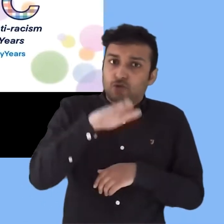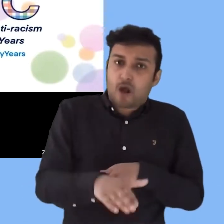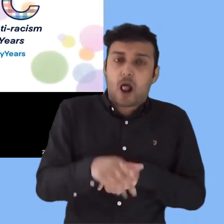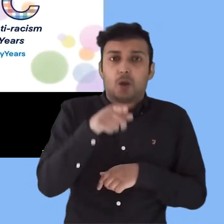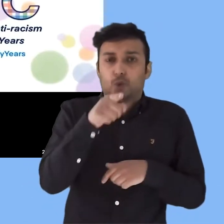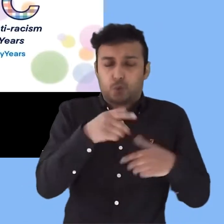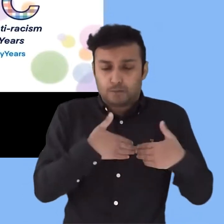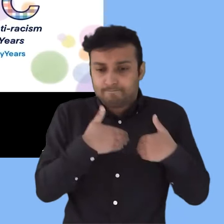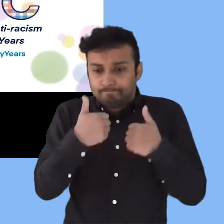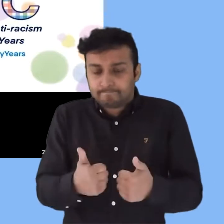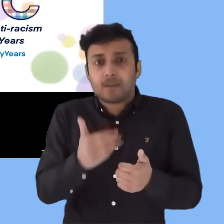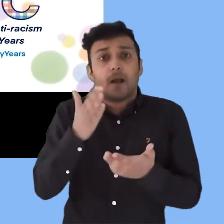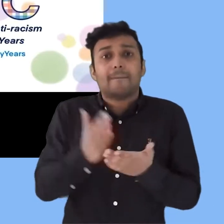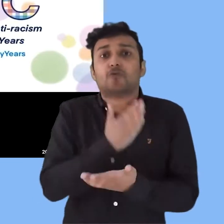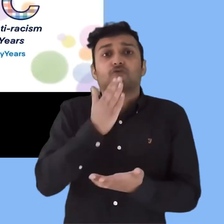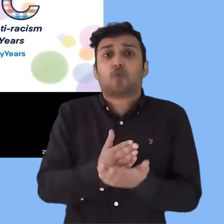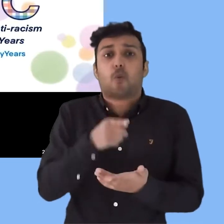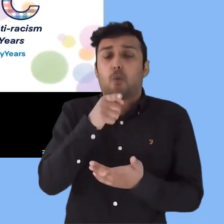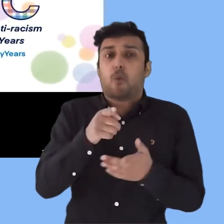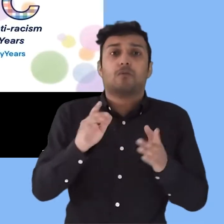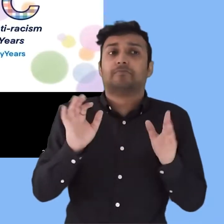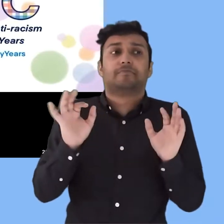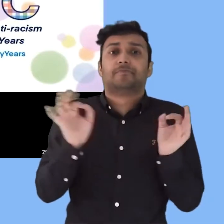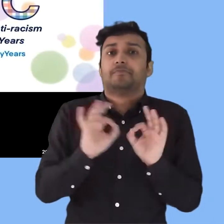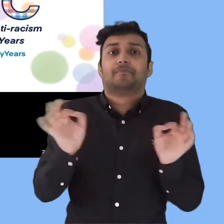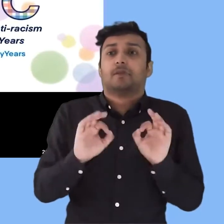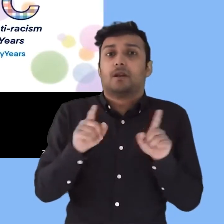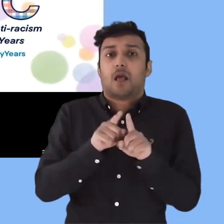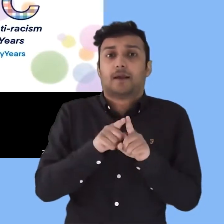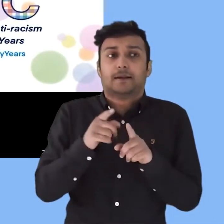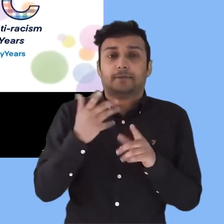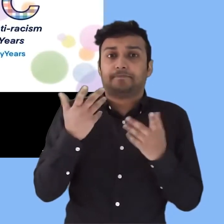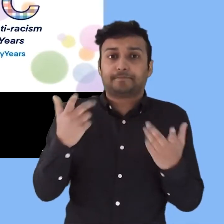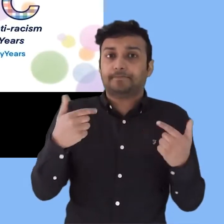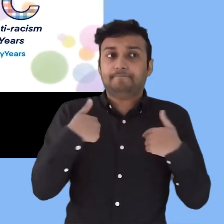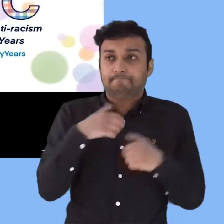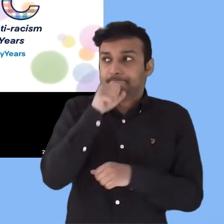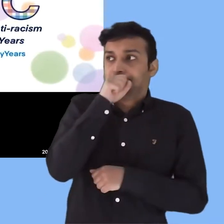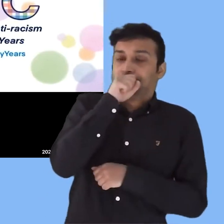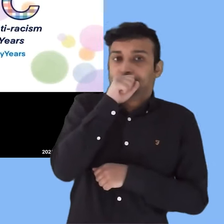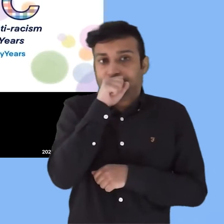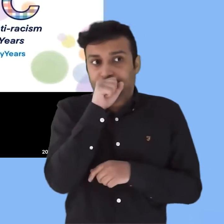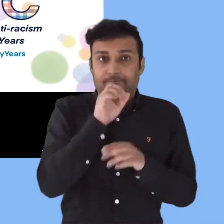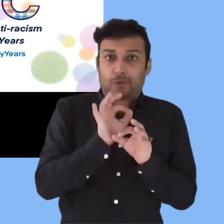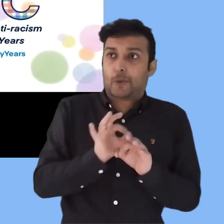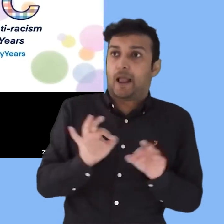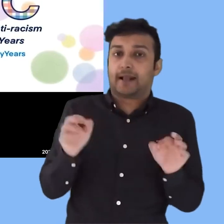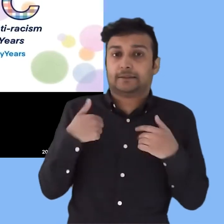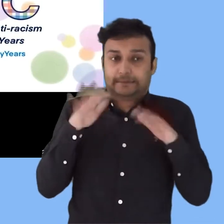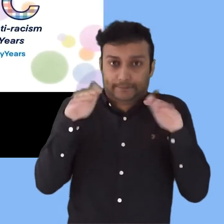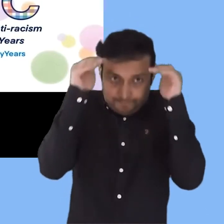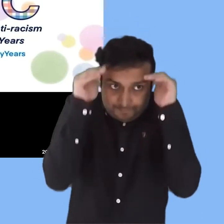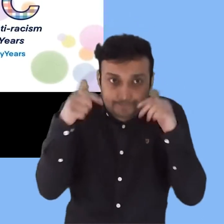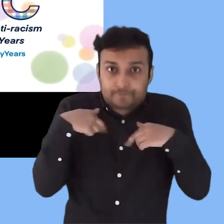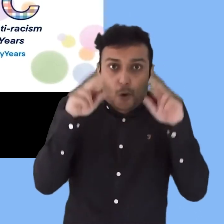of being quiet and just hoping that things will just blow over, it's not going to happen. And it's certainly not going to happen